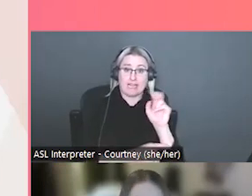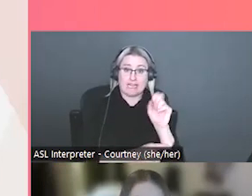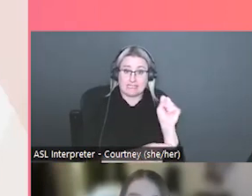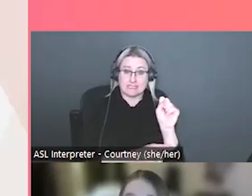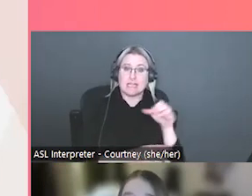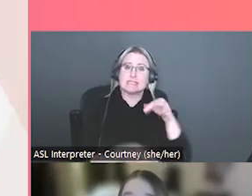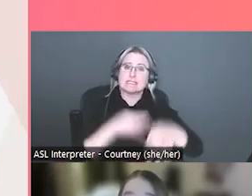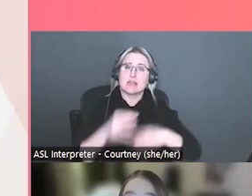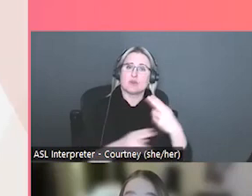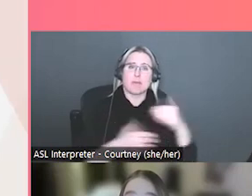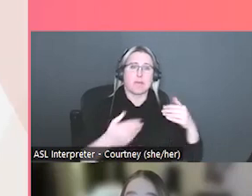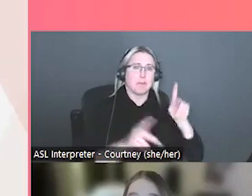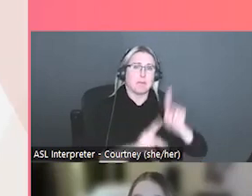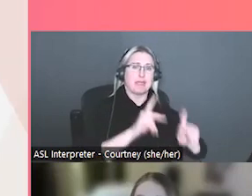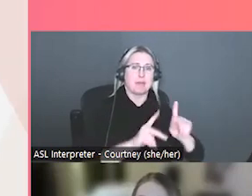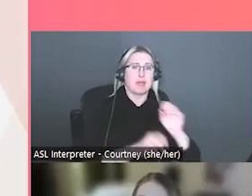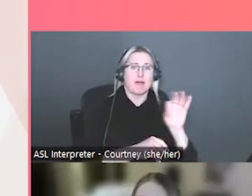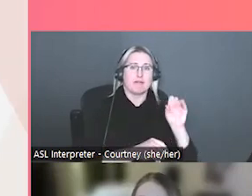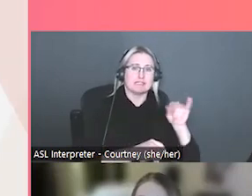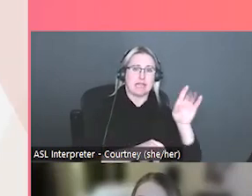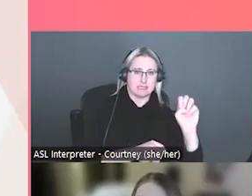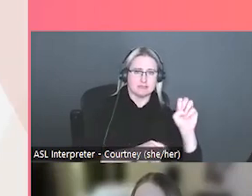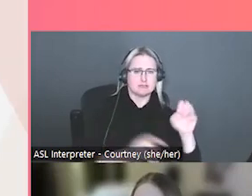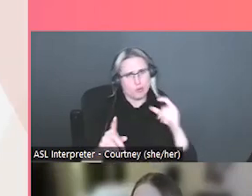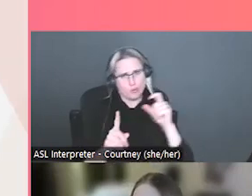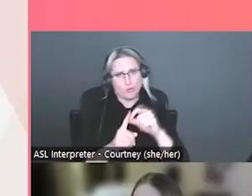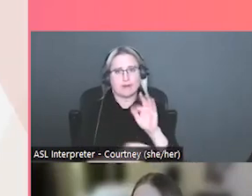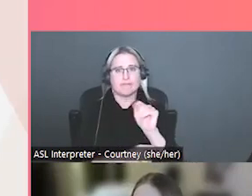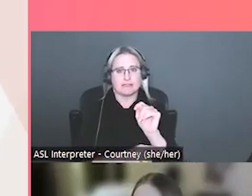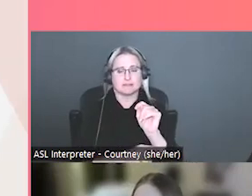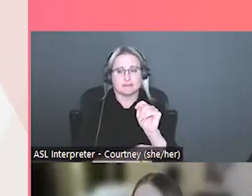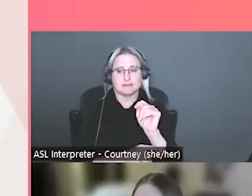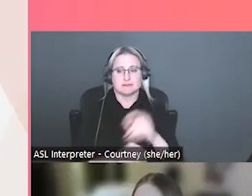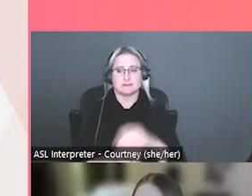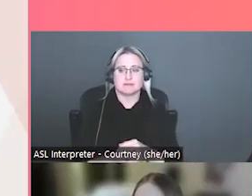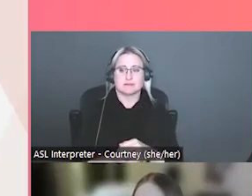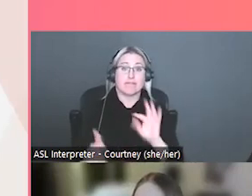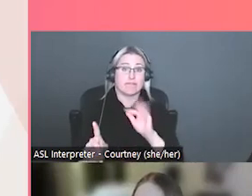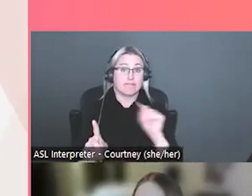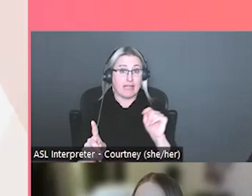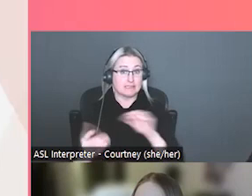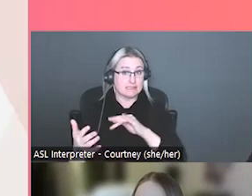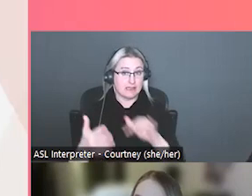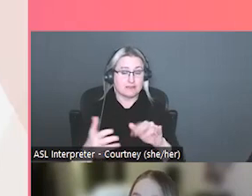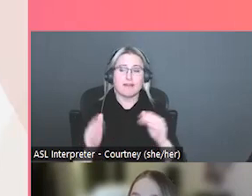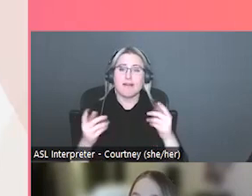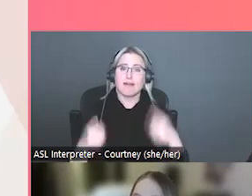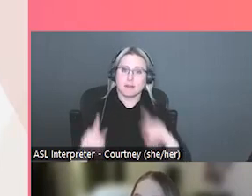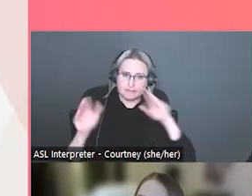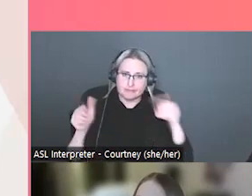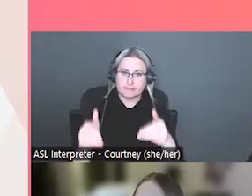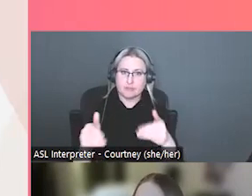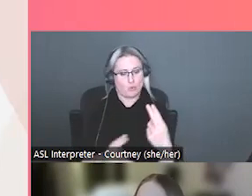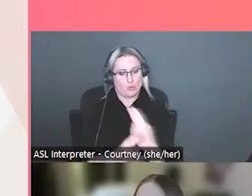of size, is that in many ways, taking from critical disability studies, fat studies centers the use